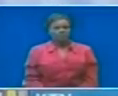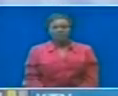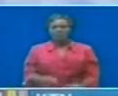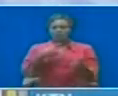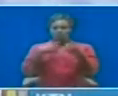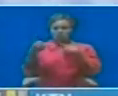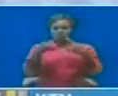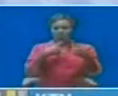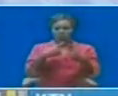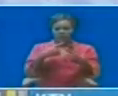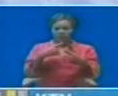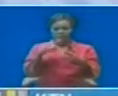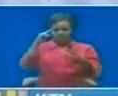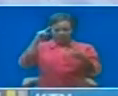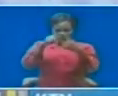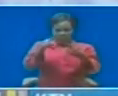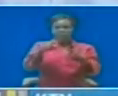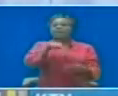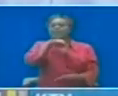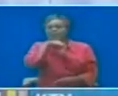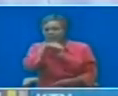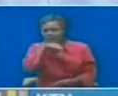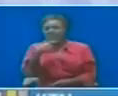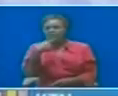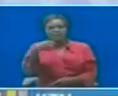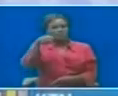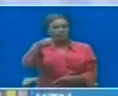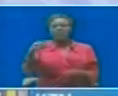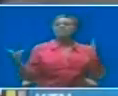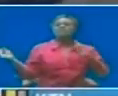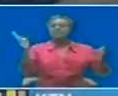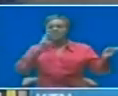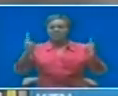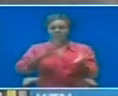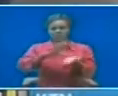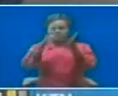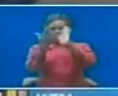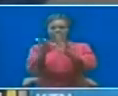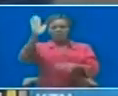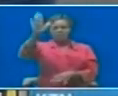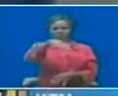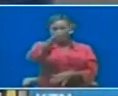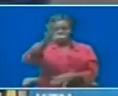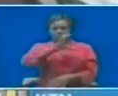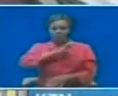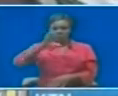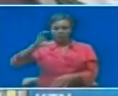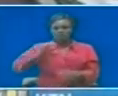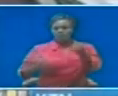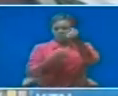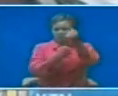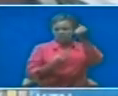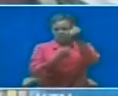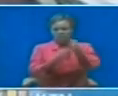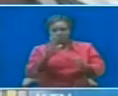Sticking to his mission of the day, Raila addressed the rally, stating that he was ready to appear before a parliamentary committee to back his claims